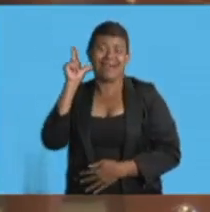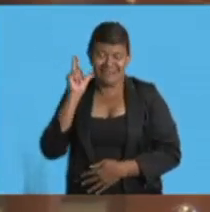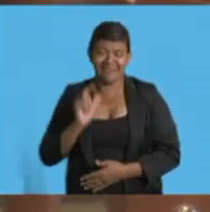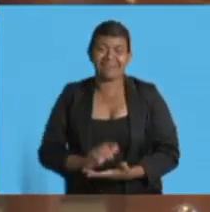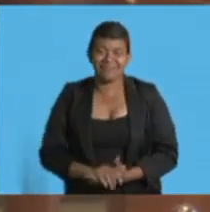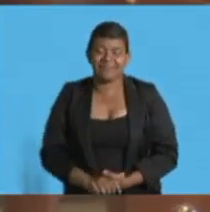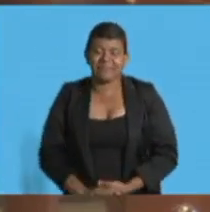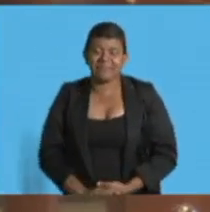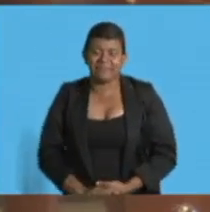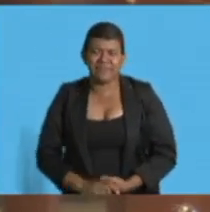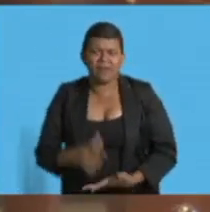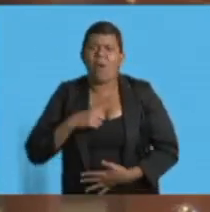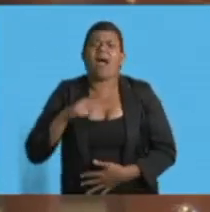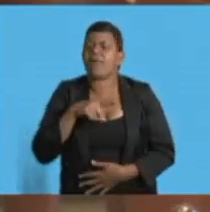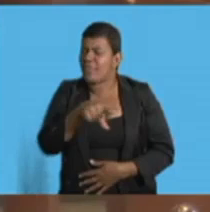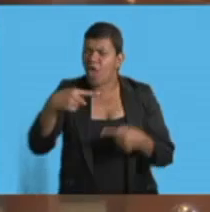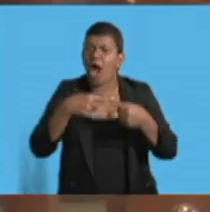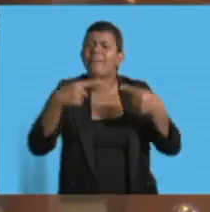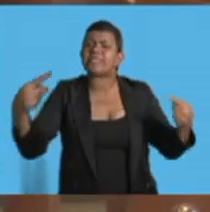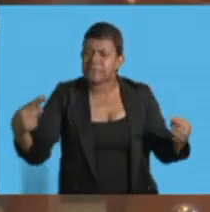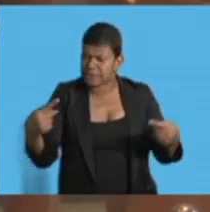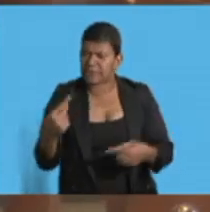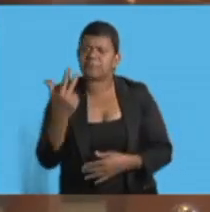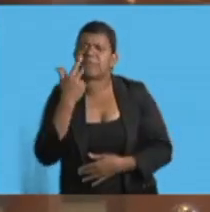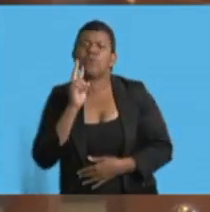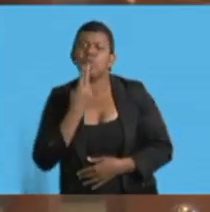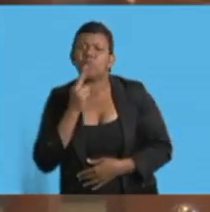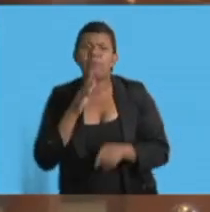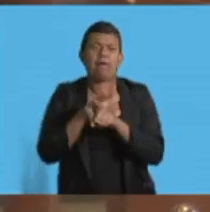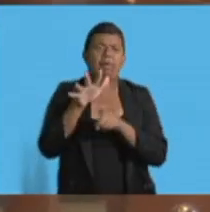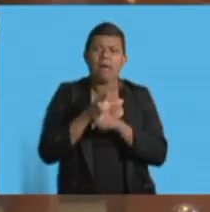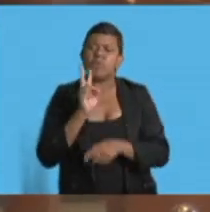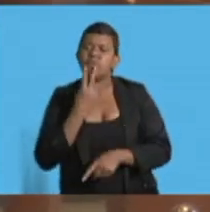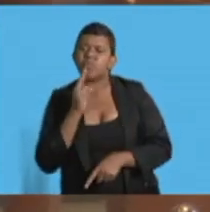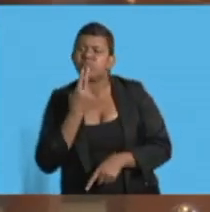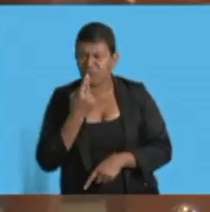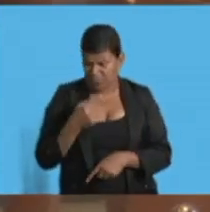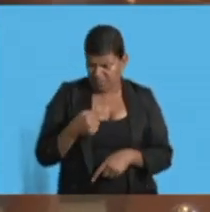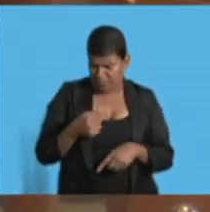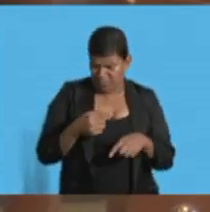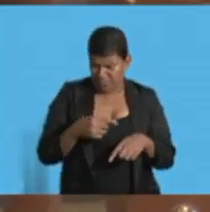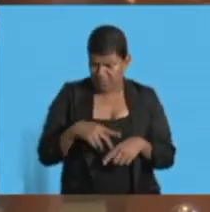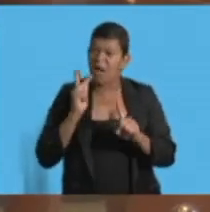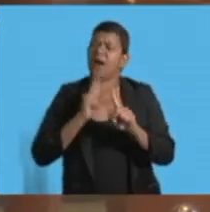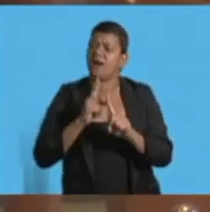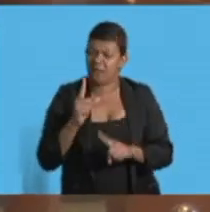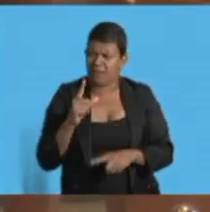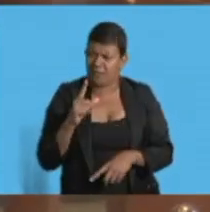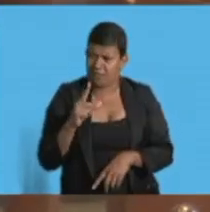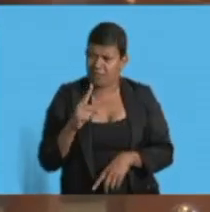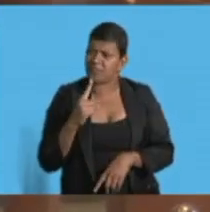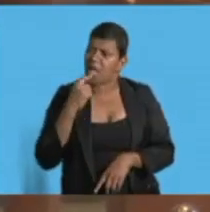Why do we have to deny the truth? Why say no when you mean yes?